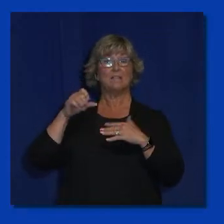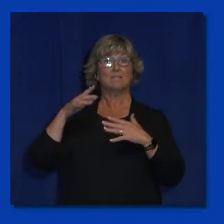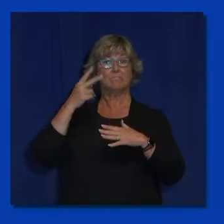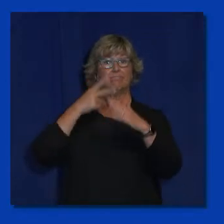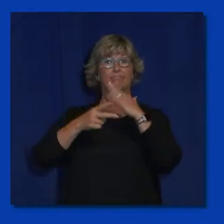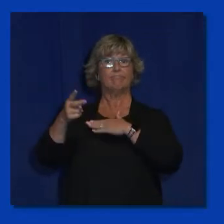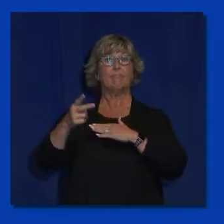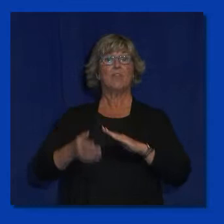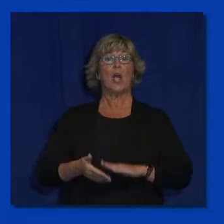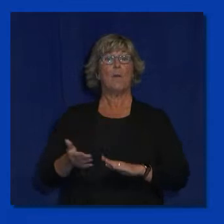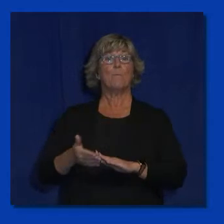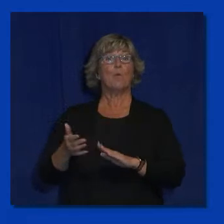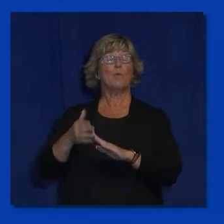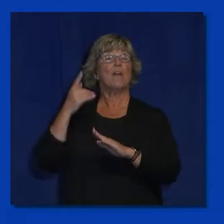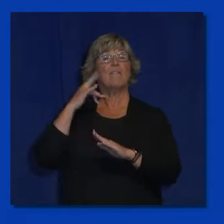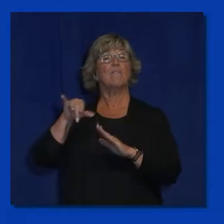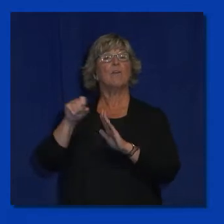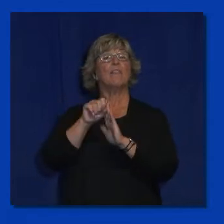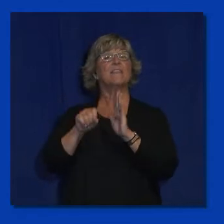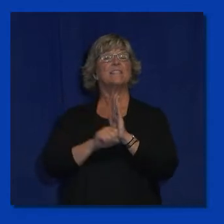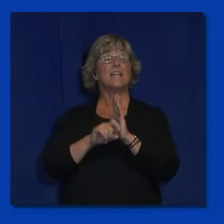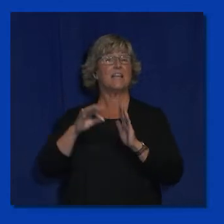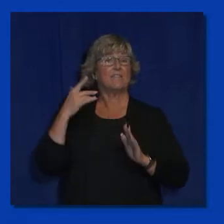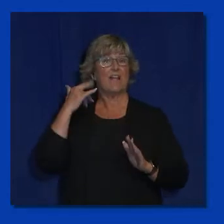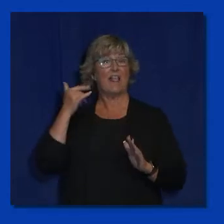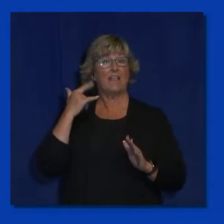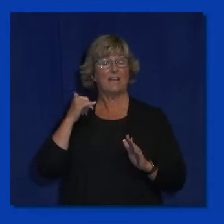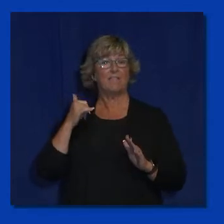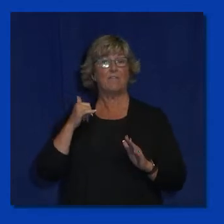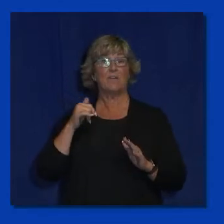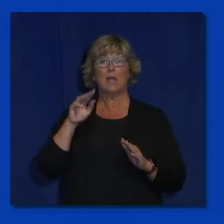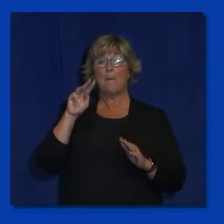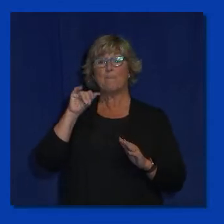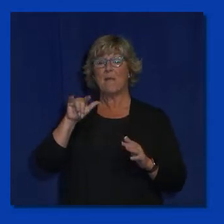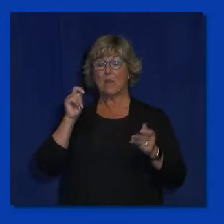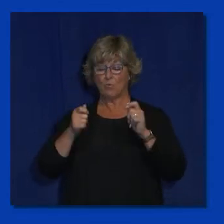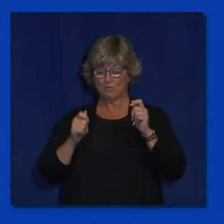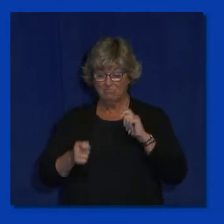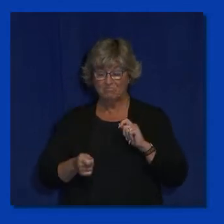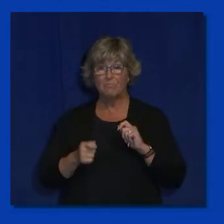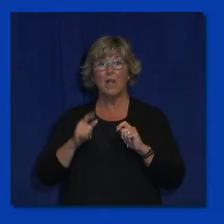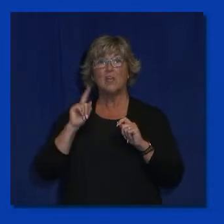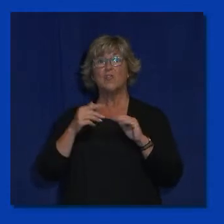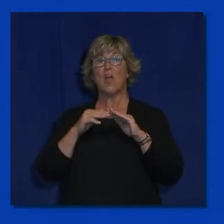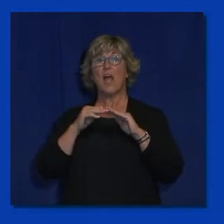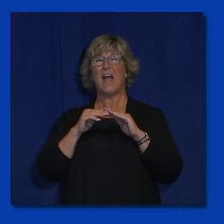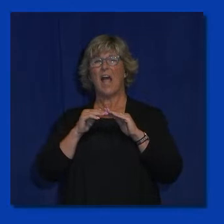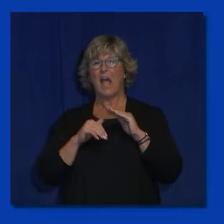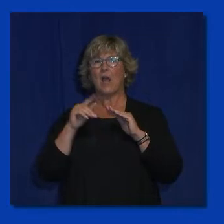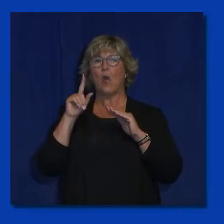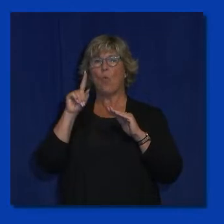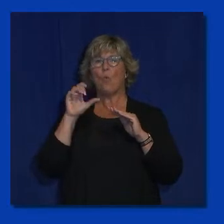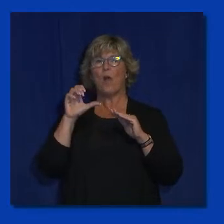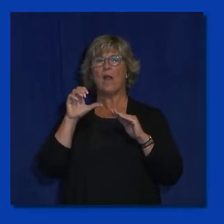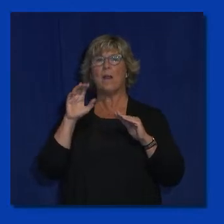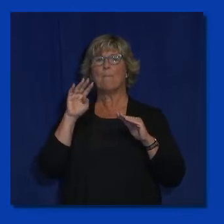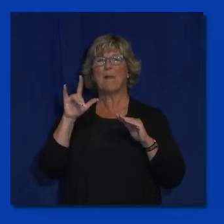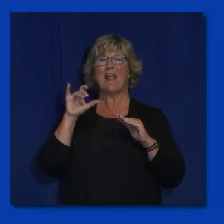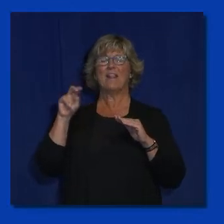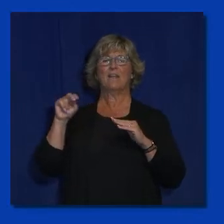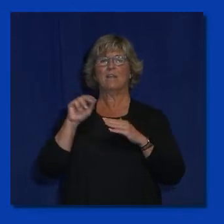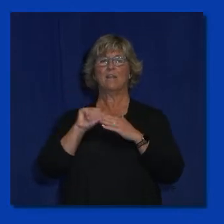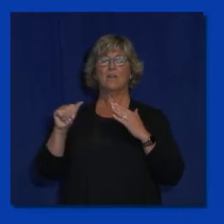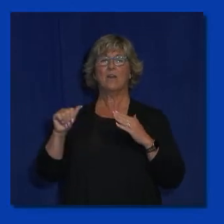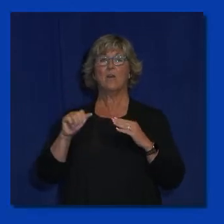operating surplus for the state of California in the May revisions, just shy of $100 billion, simply without